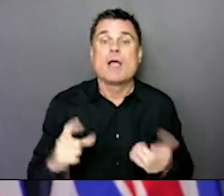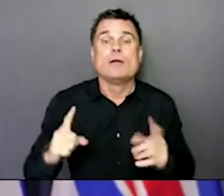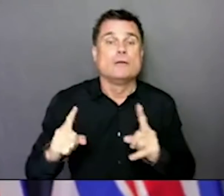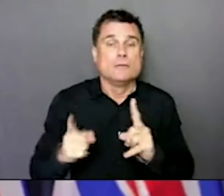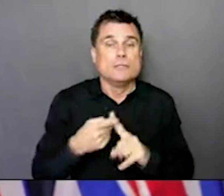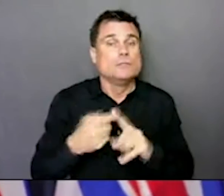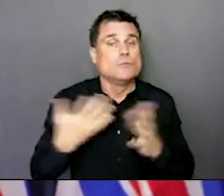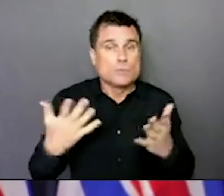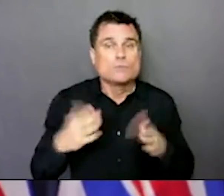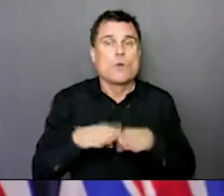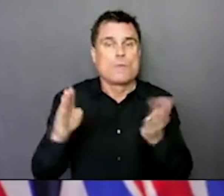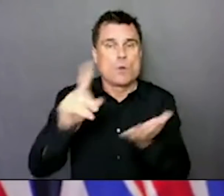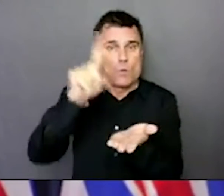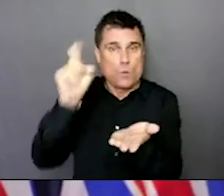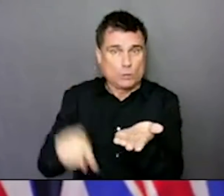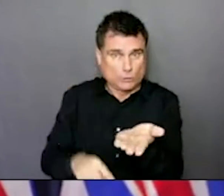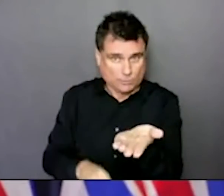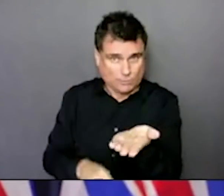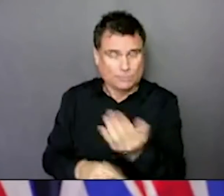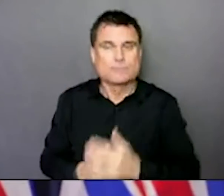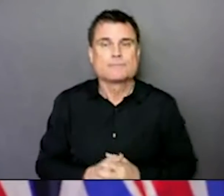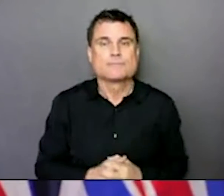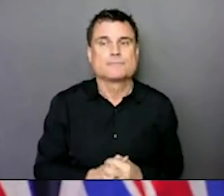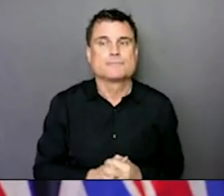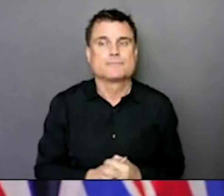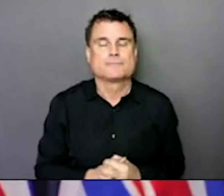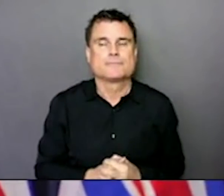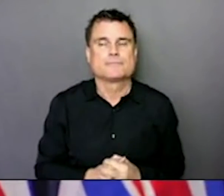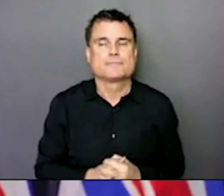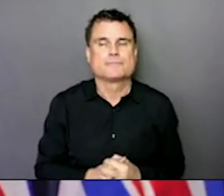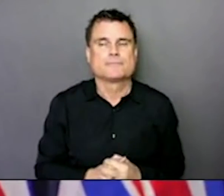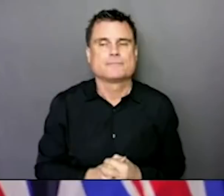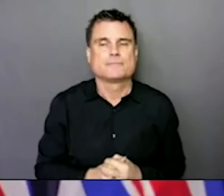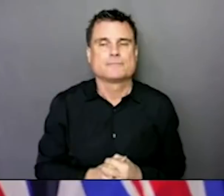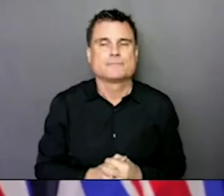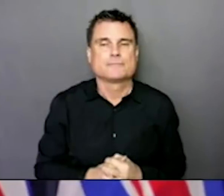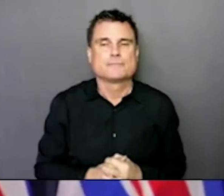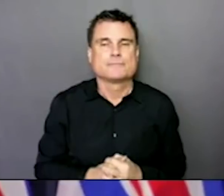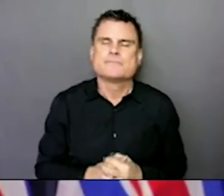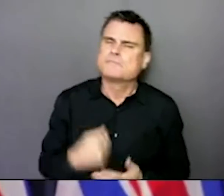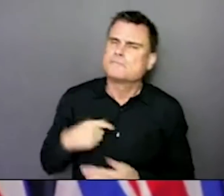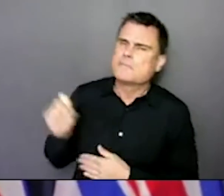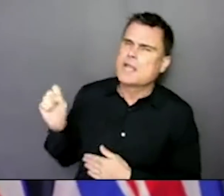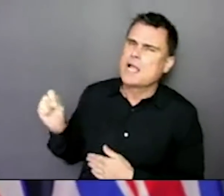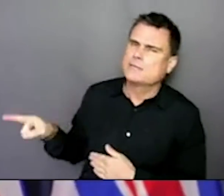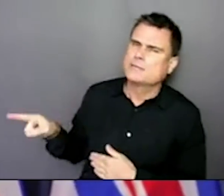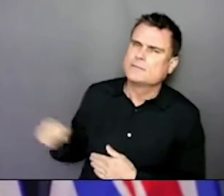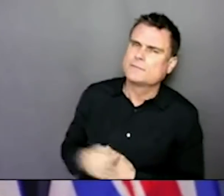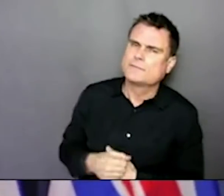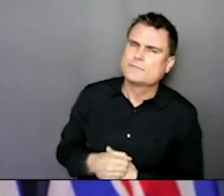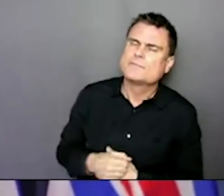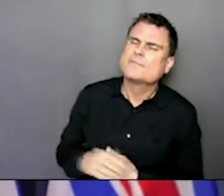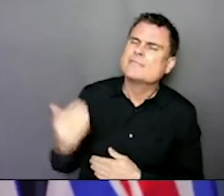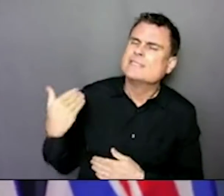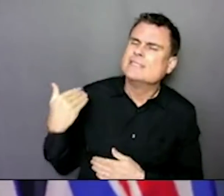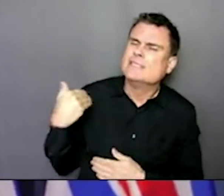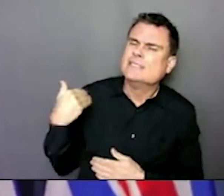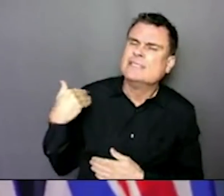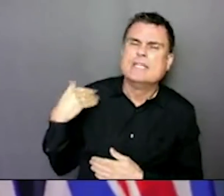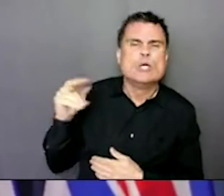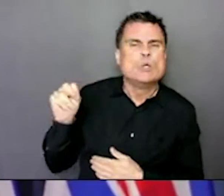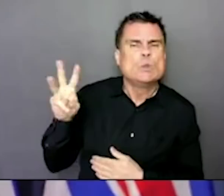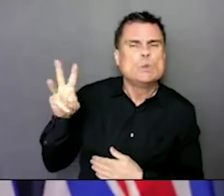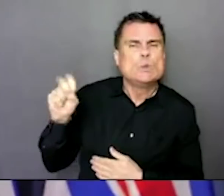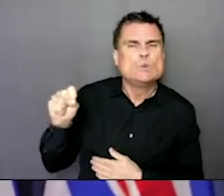Hi, Premier. Just wanted to ask you about an emergency room doctor who's saying that over the last couple of weeks, a number of the